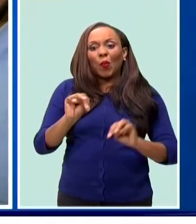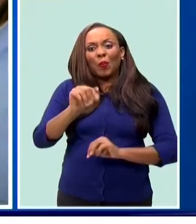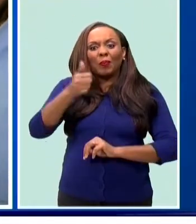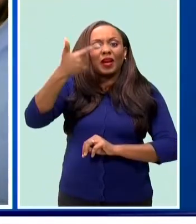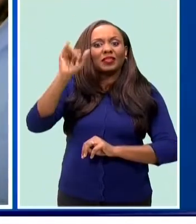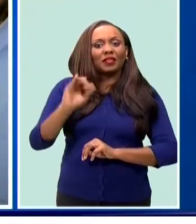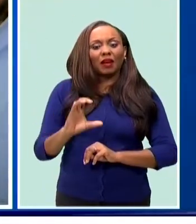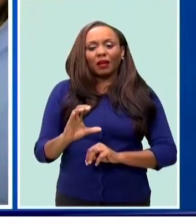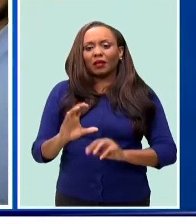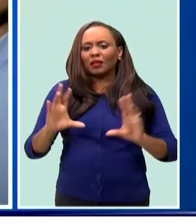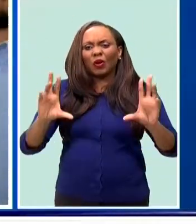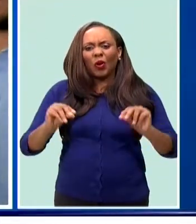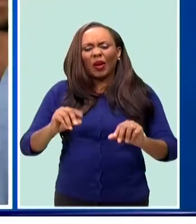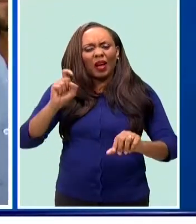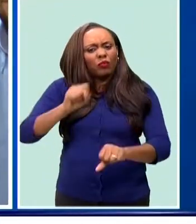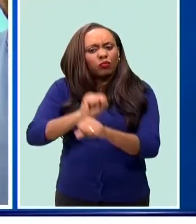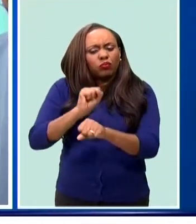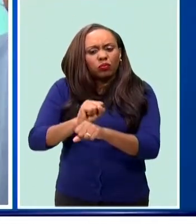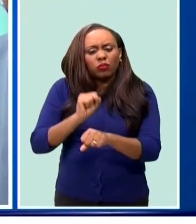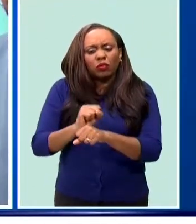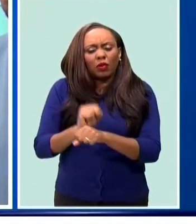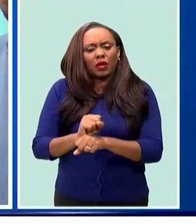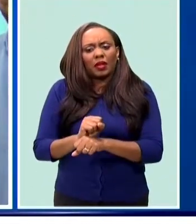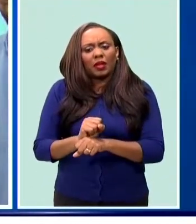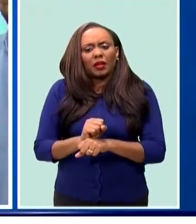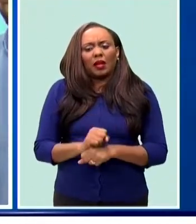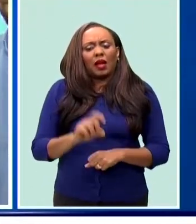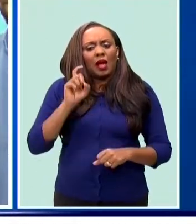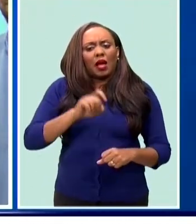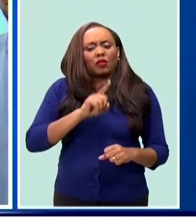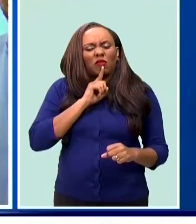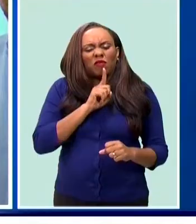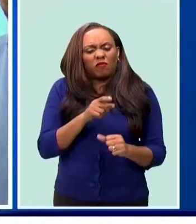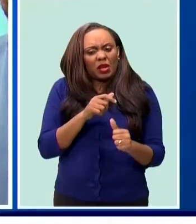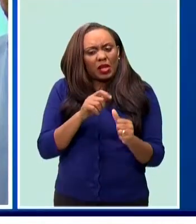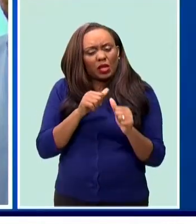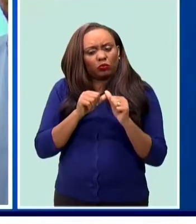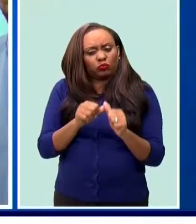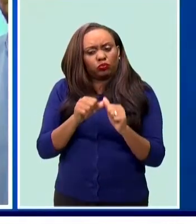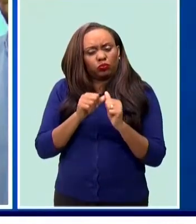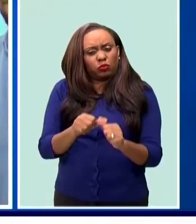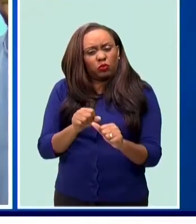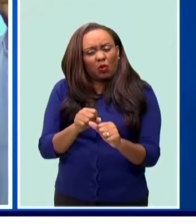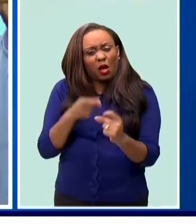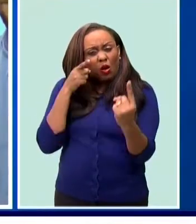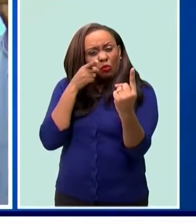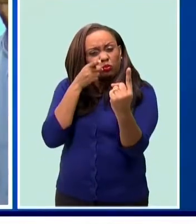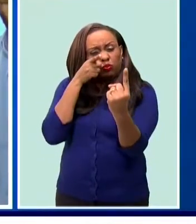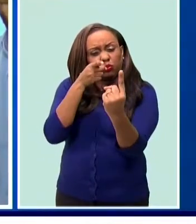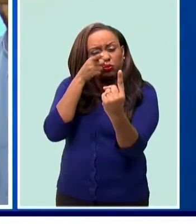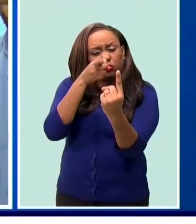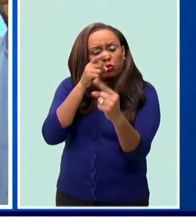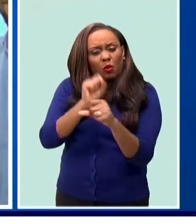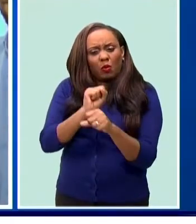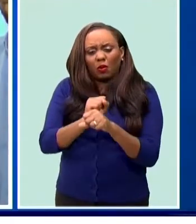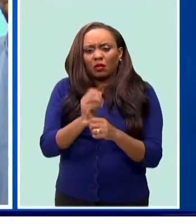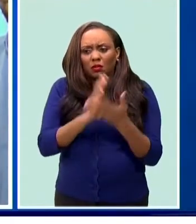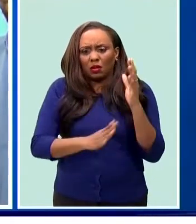on that briefly. And it is always a moving target. We have employees here that have been working with our company for over 50